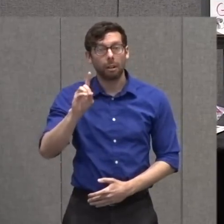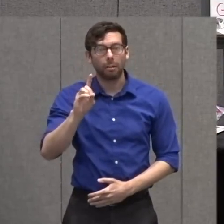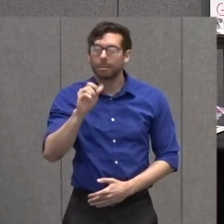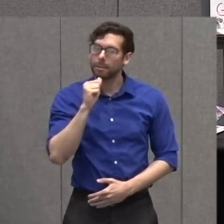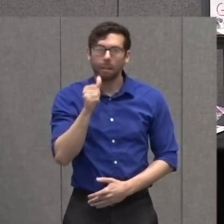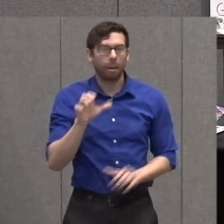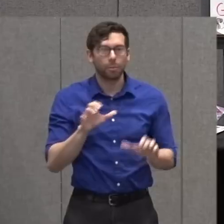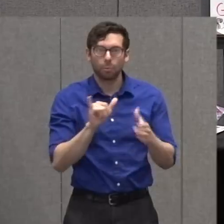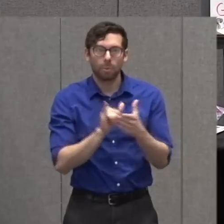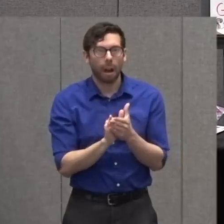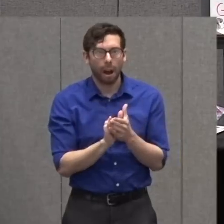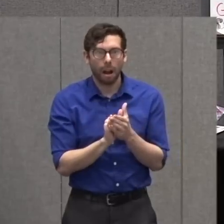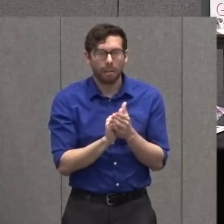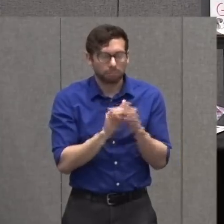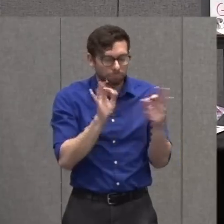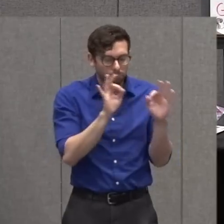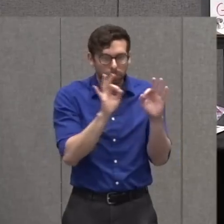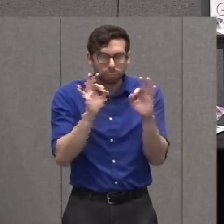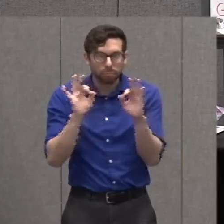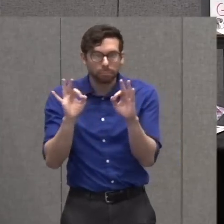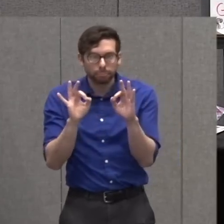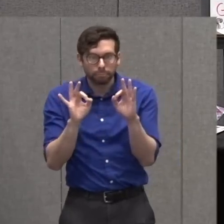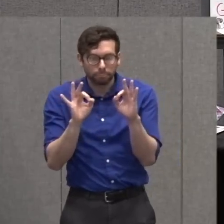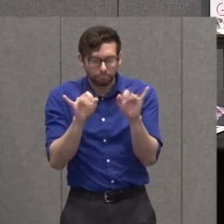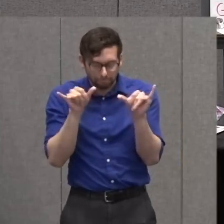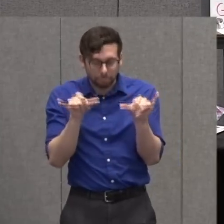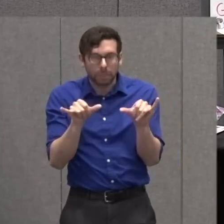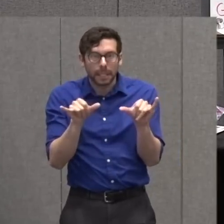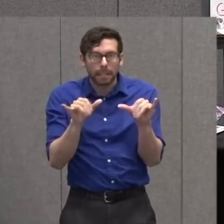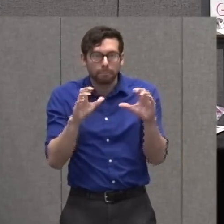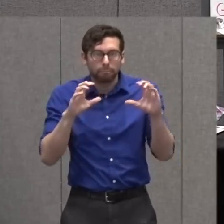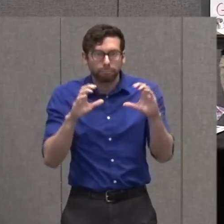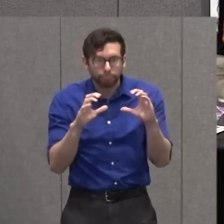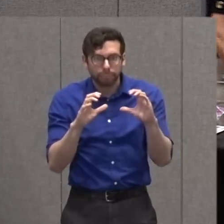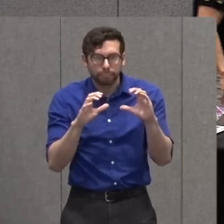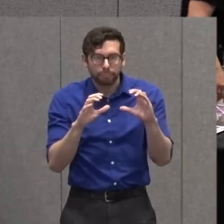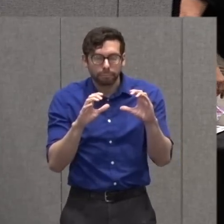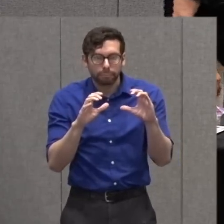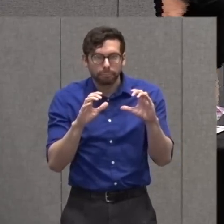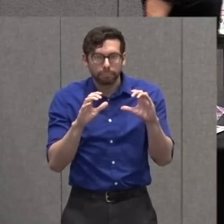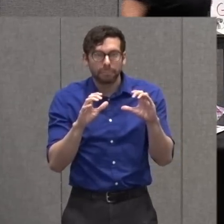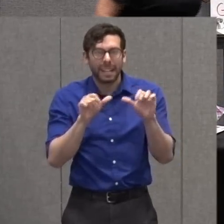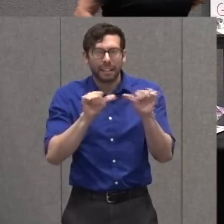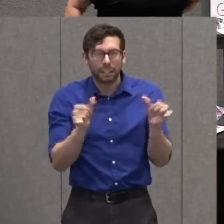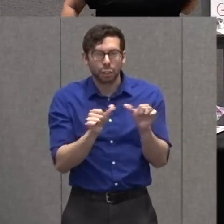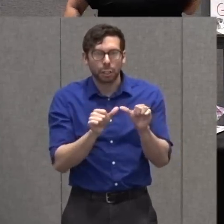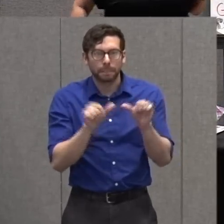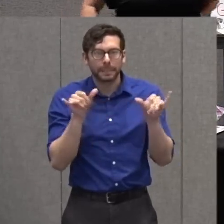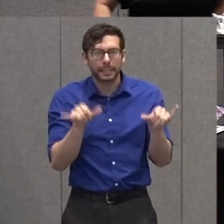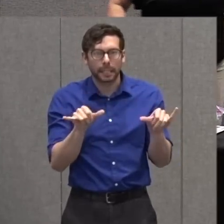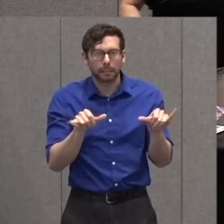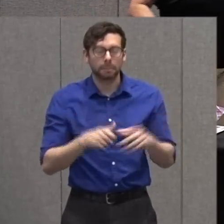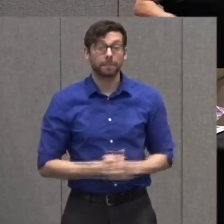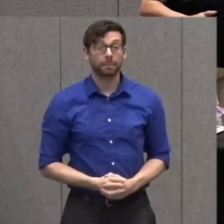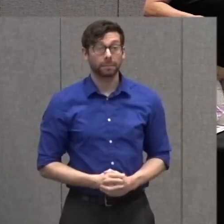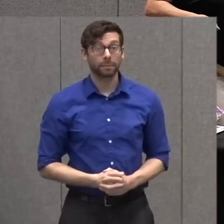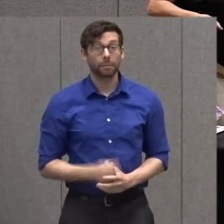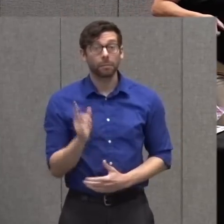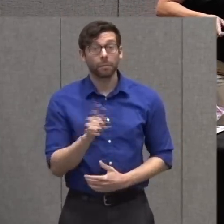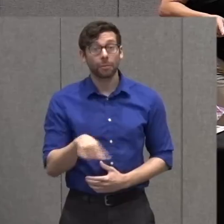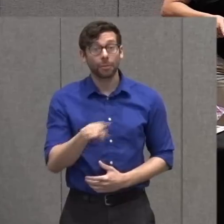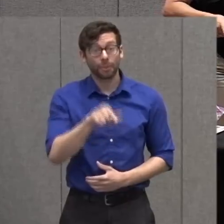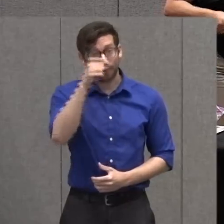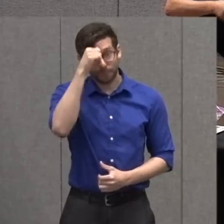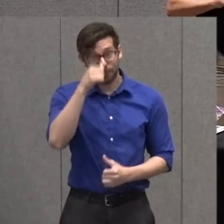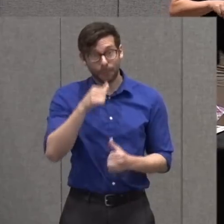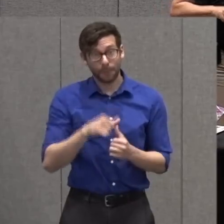together and they contain their shape. They keep their shape. Okay? Does anybody remember the